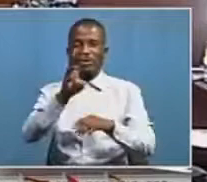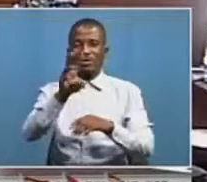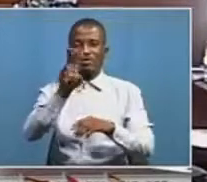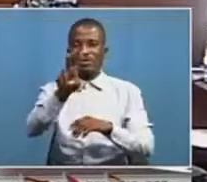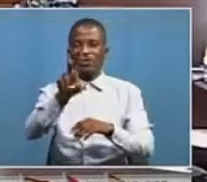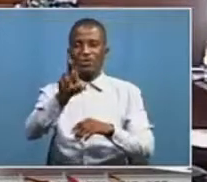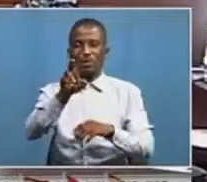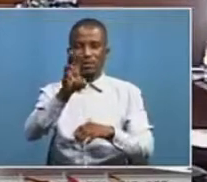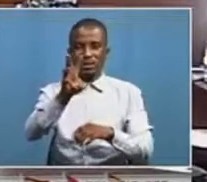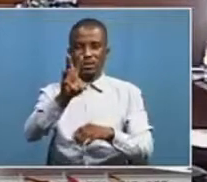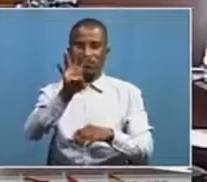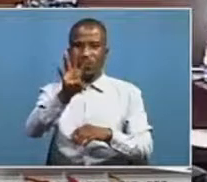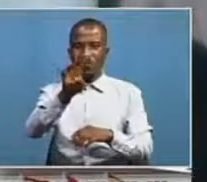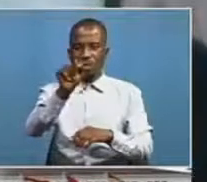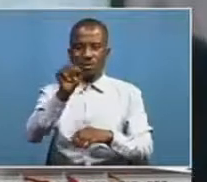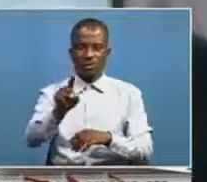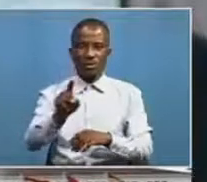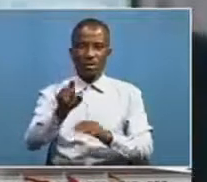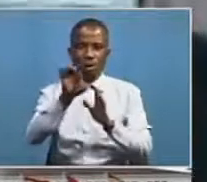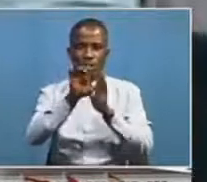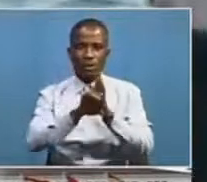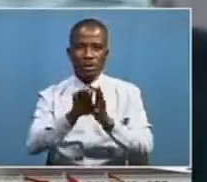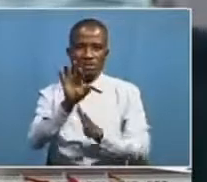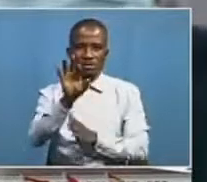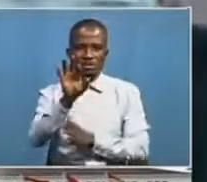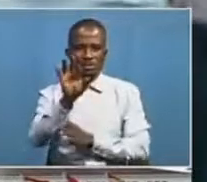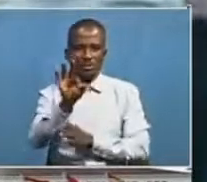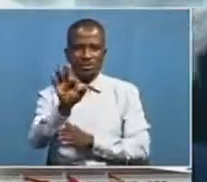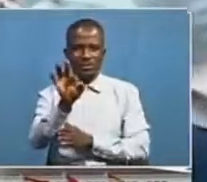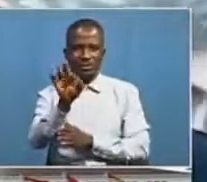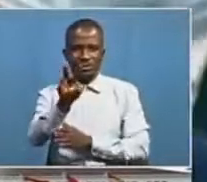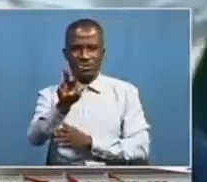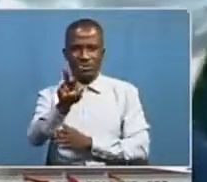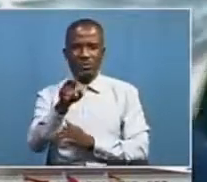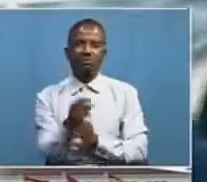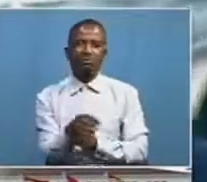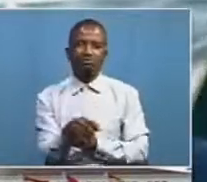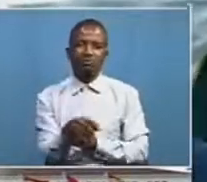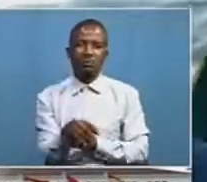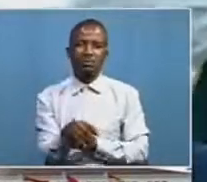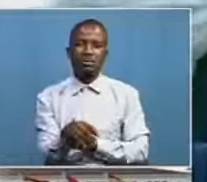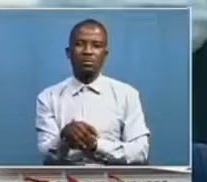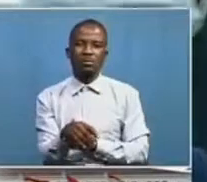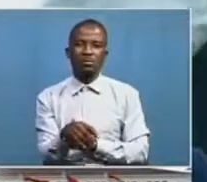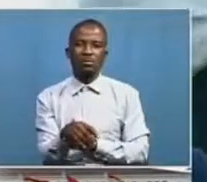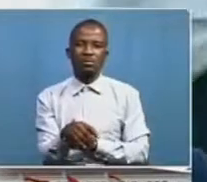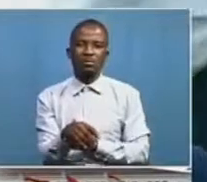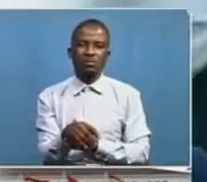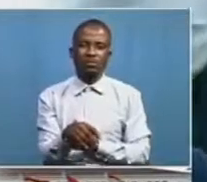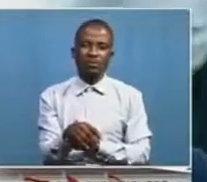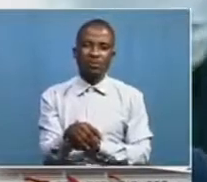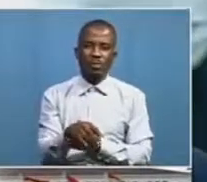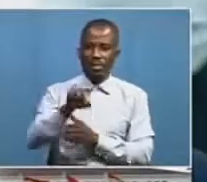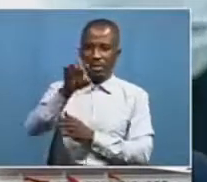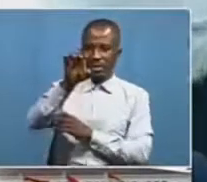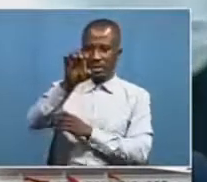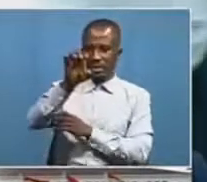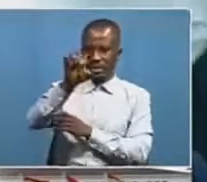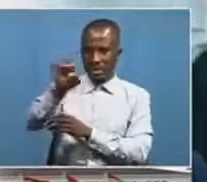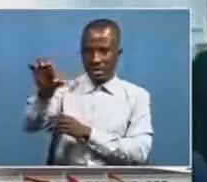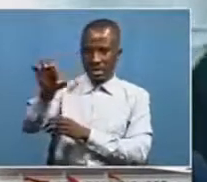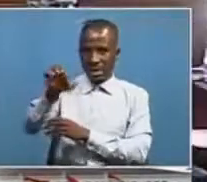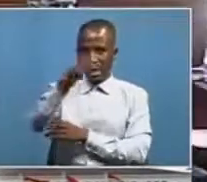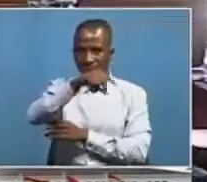1 of the Constitution 1992. Though both the first and second respondents prayed the court to set down for legal argument